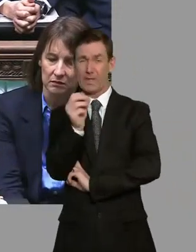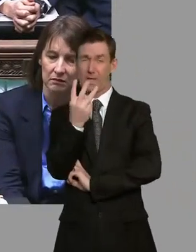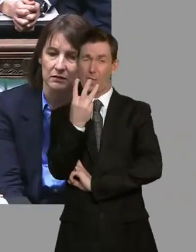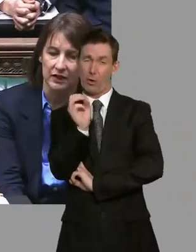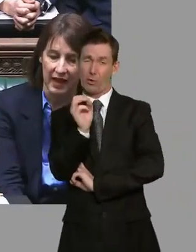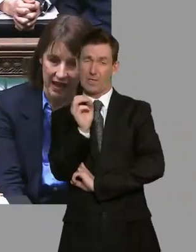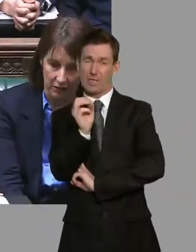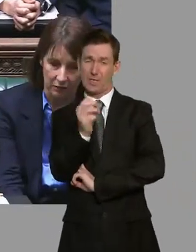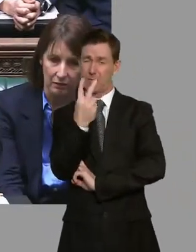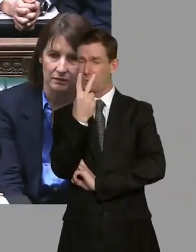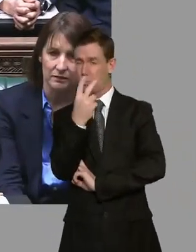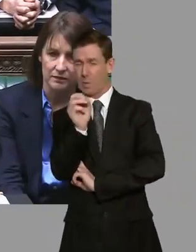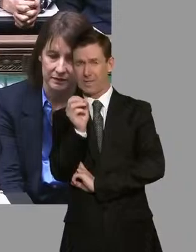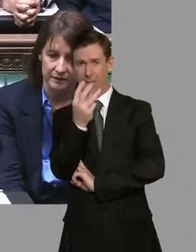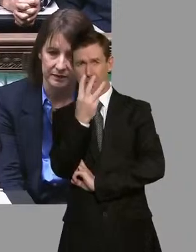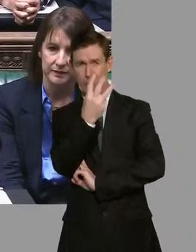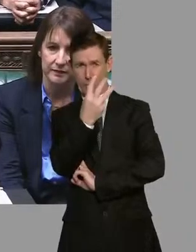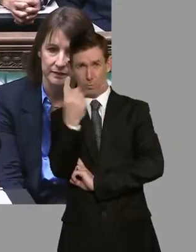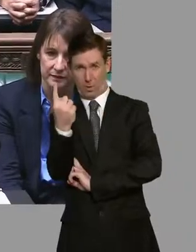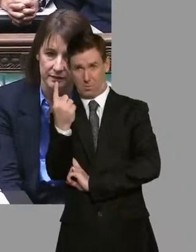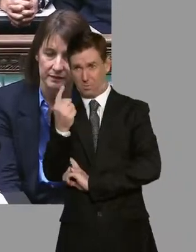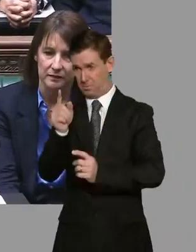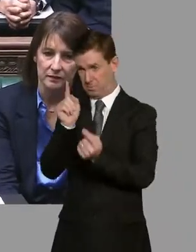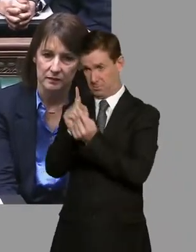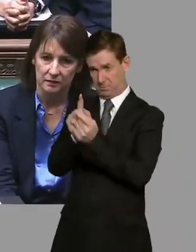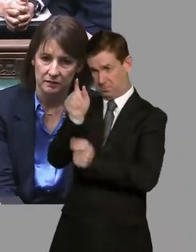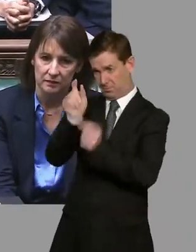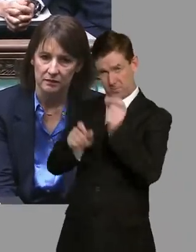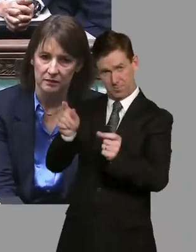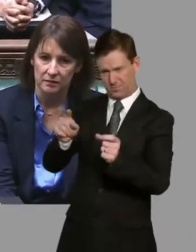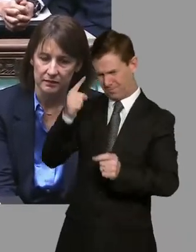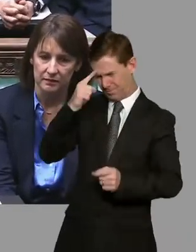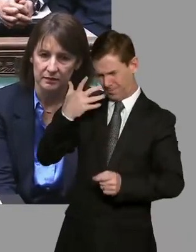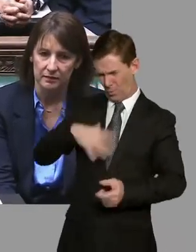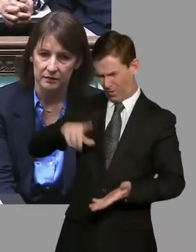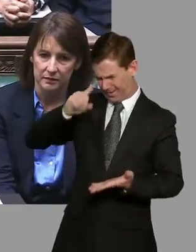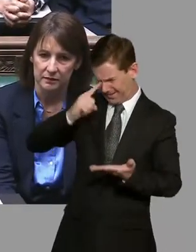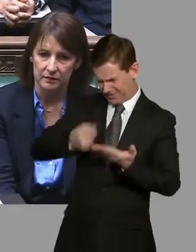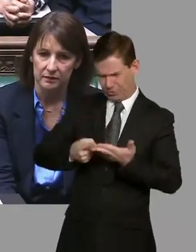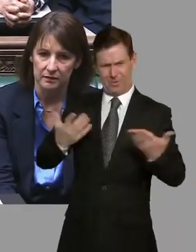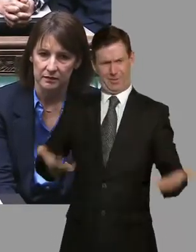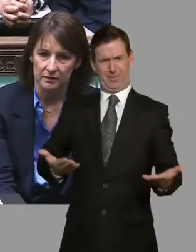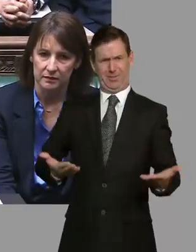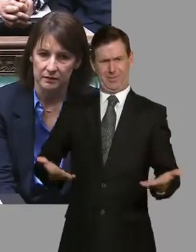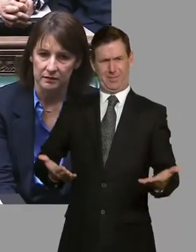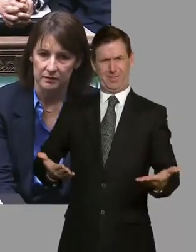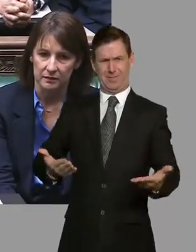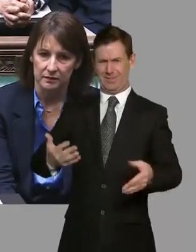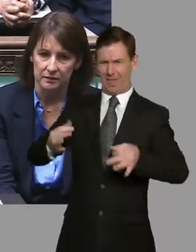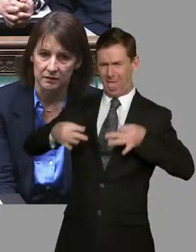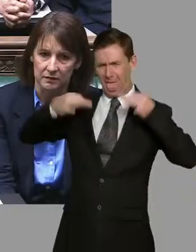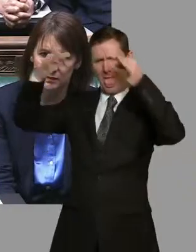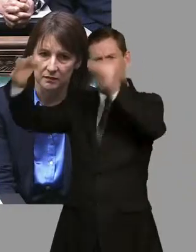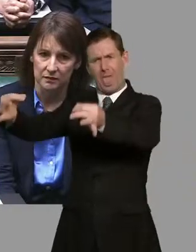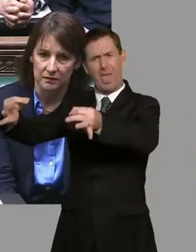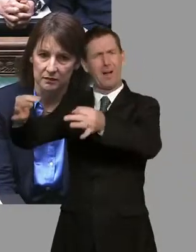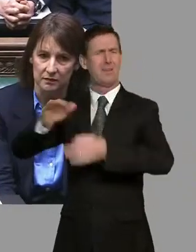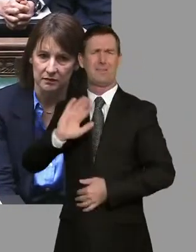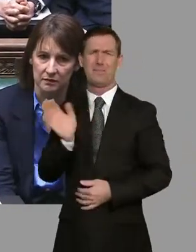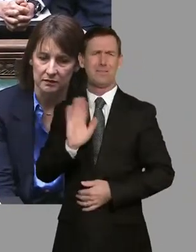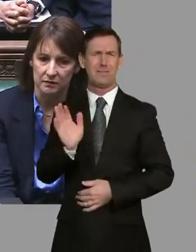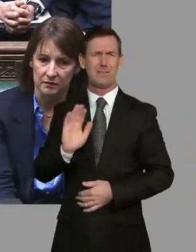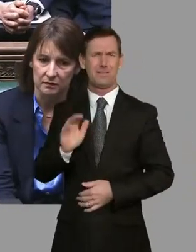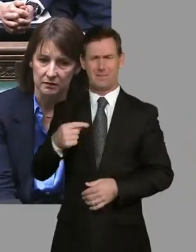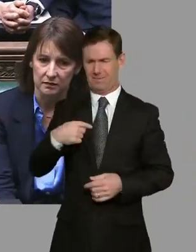want action today. I agree with them on that. But what I don't understand, I genuinely don't understand, is why